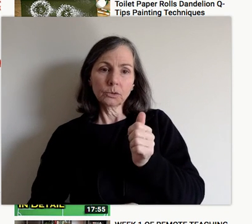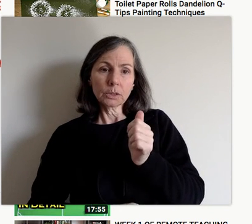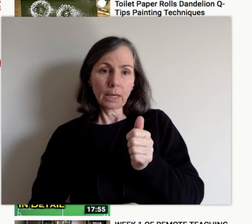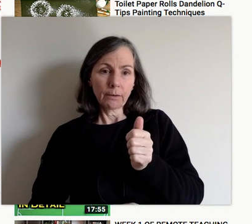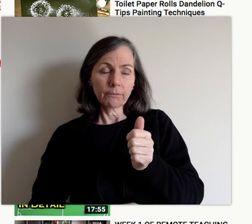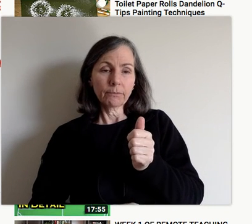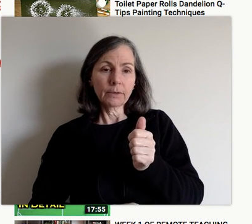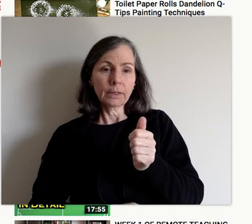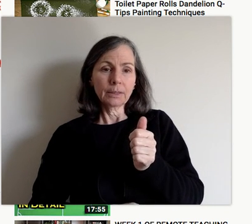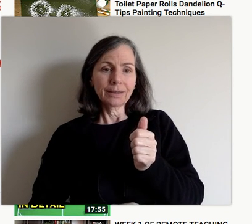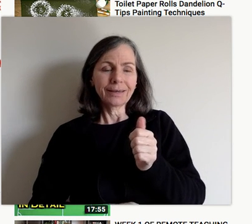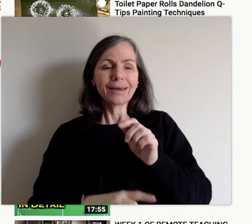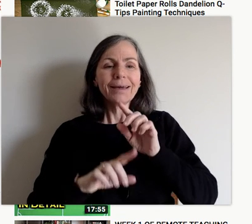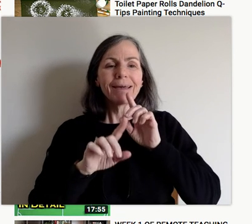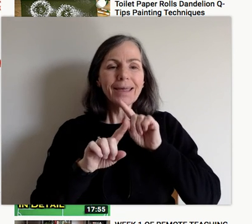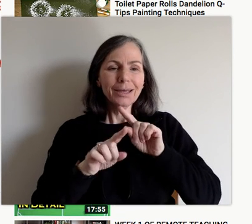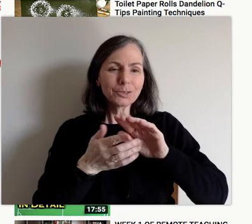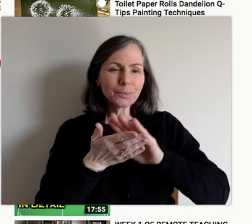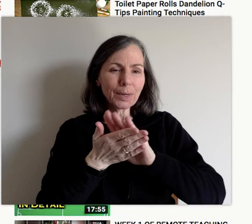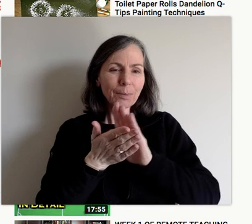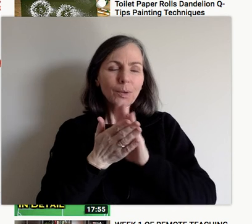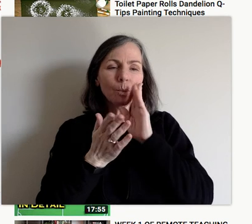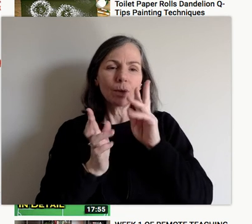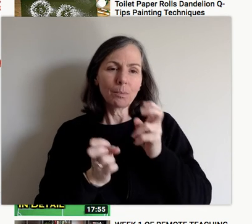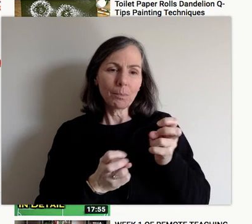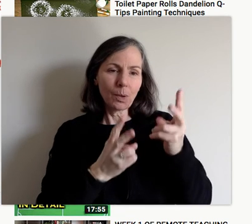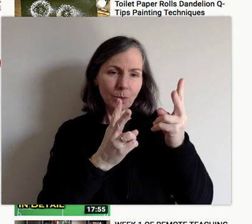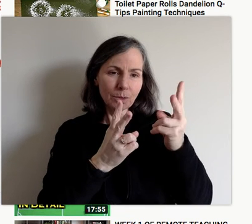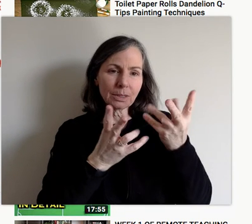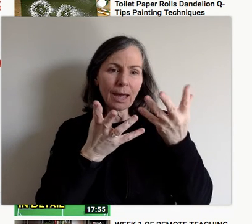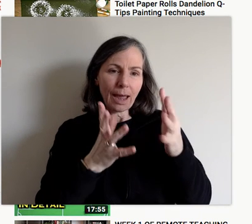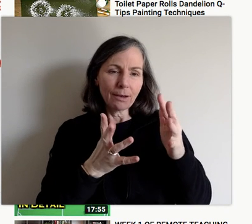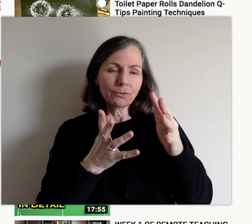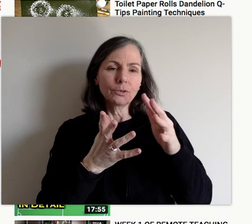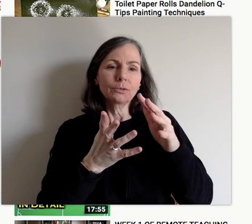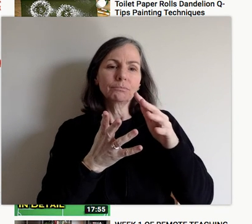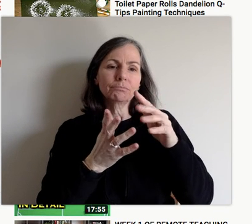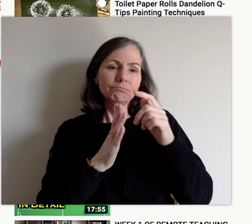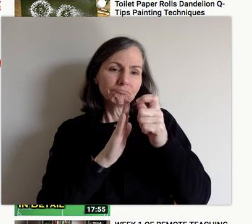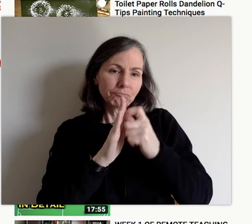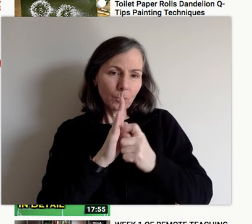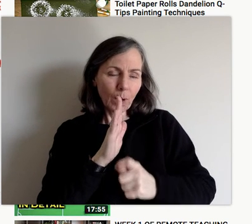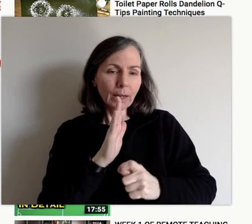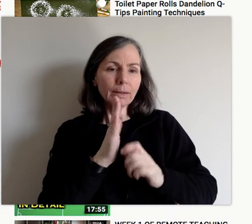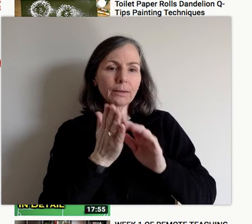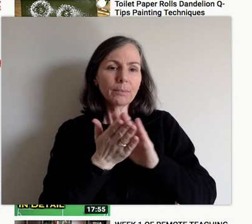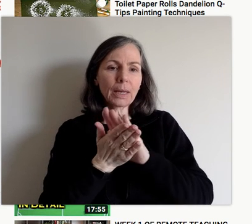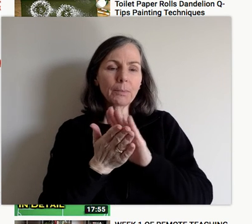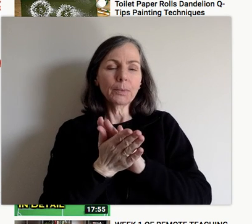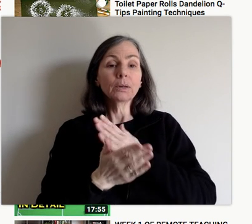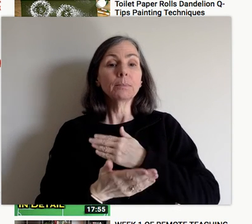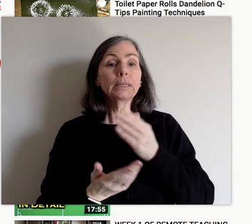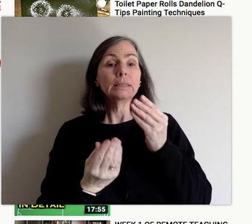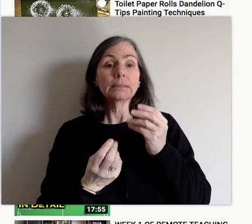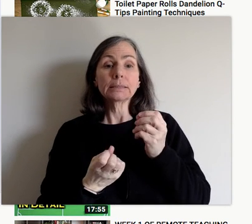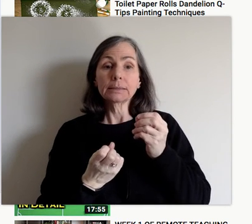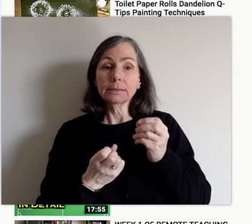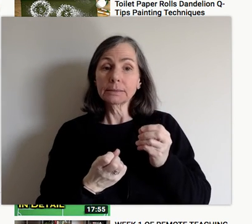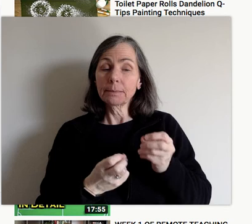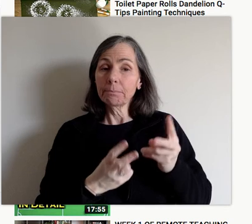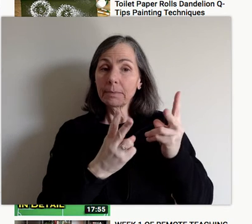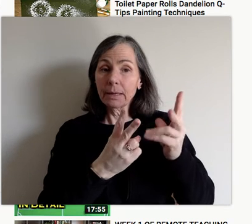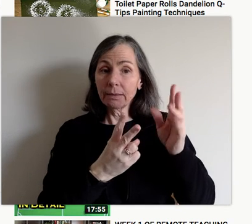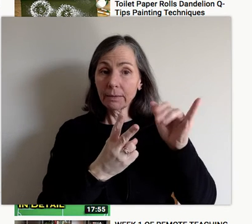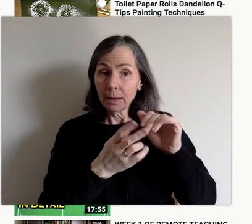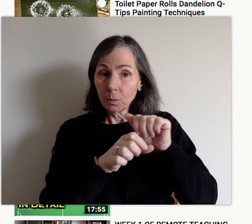a solution guide up as well after you finish the worksheet. Please submit it and ask any questions you